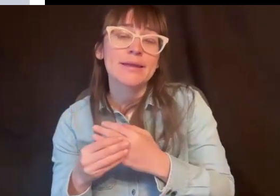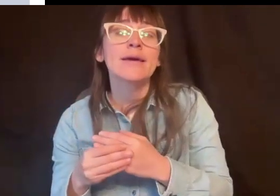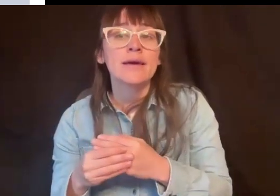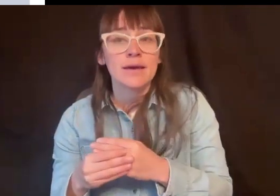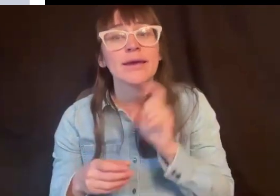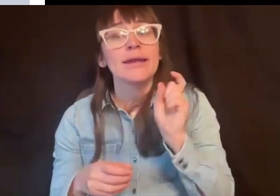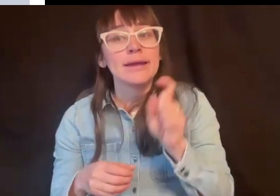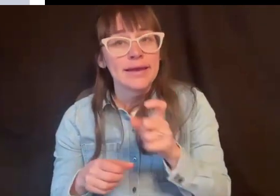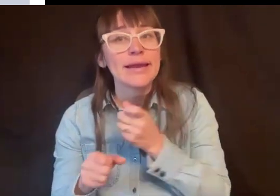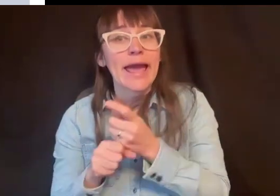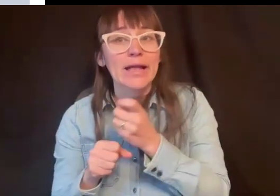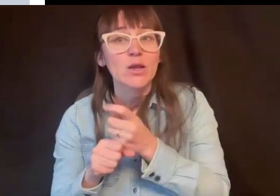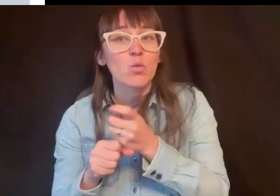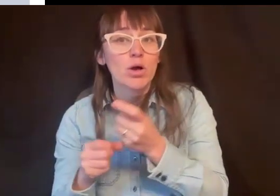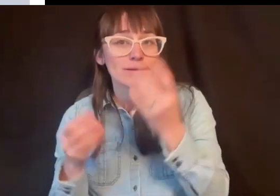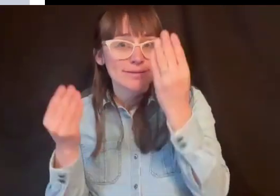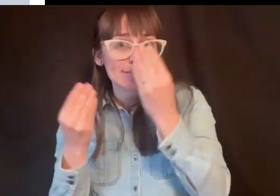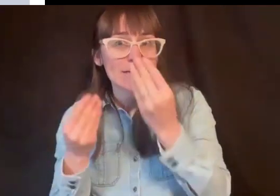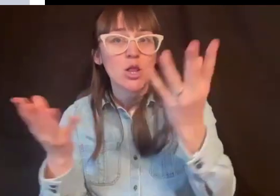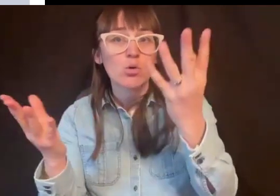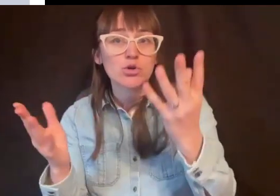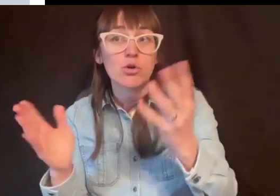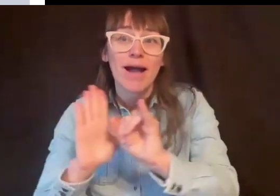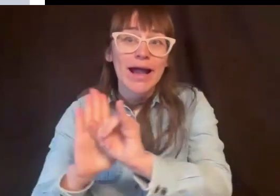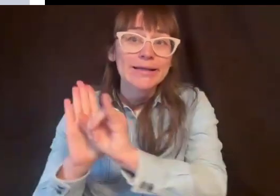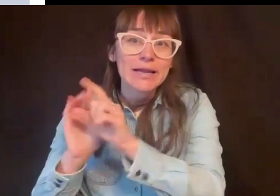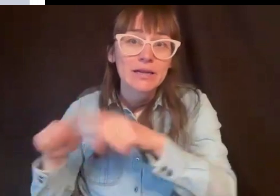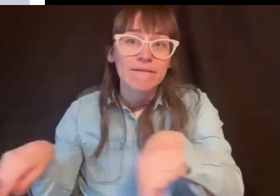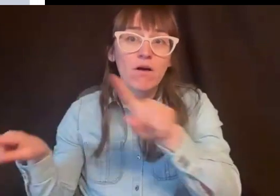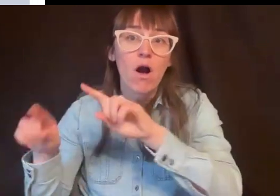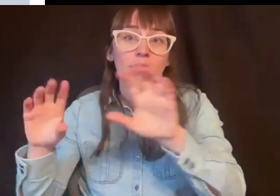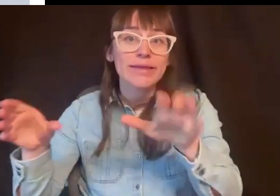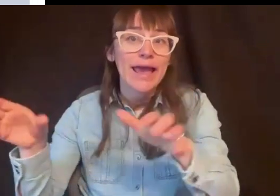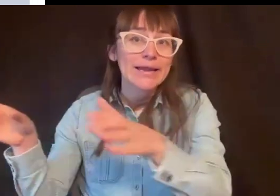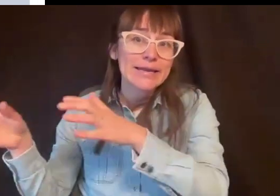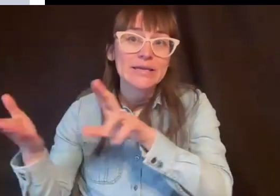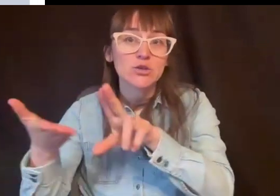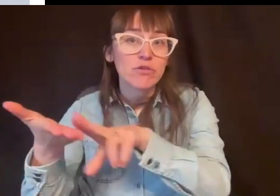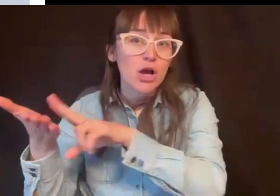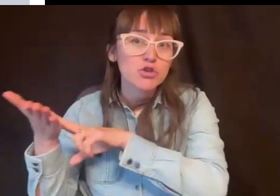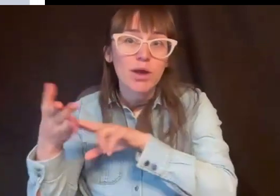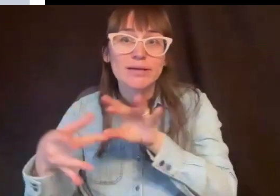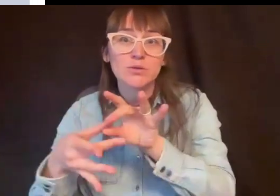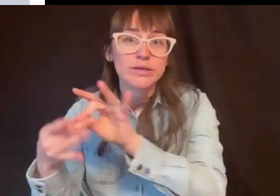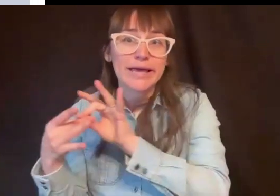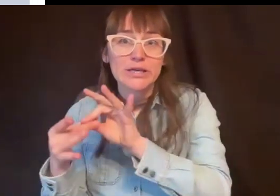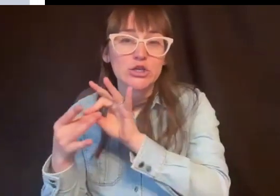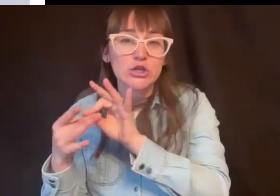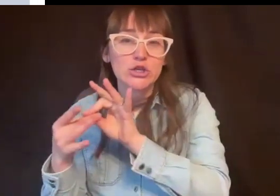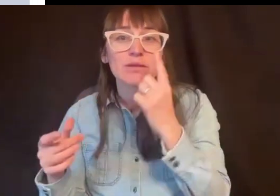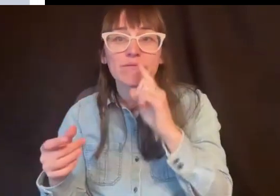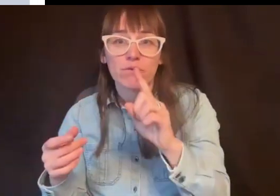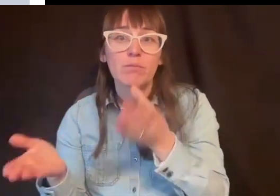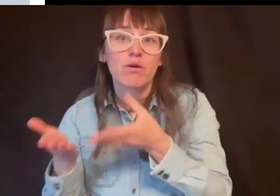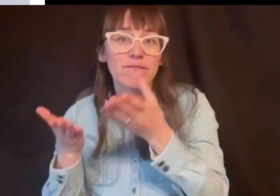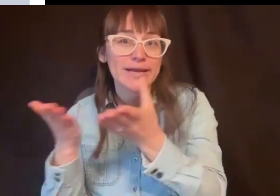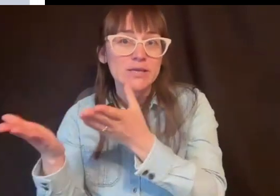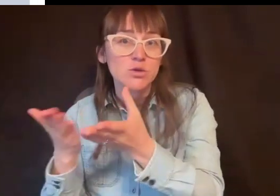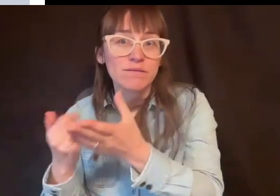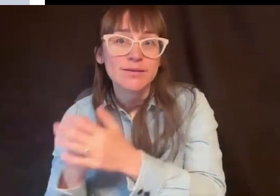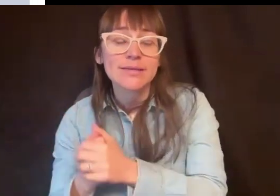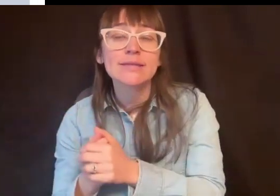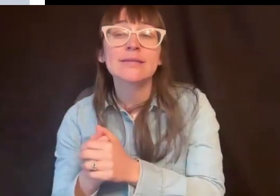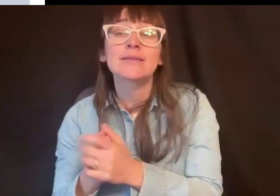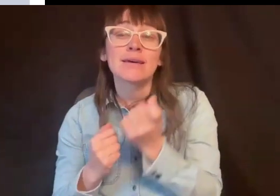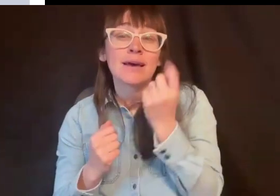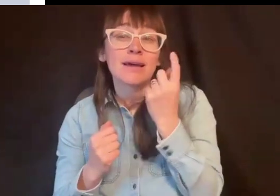annual disclosure of the identity of all entities with which the AAA has contracts or commercial relationships to provide services to older adults. I'll note that